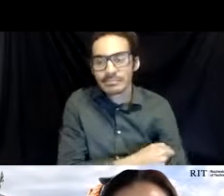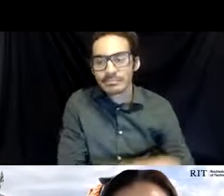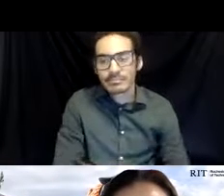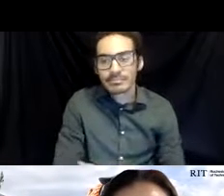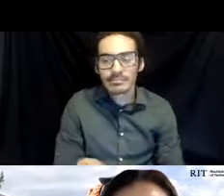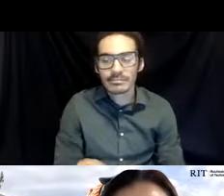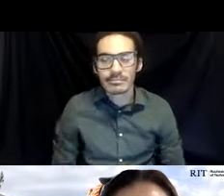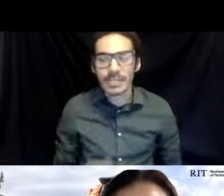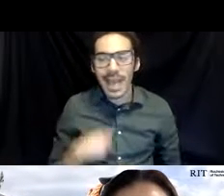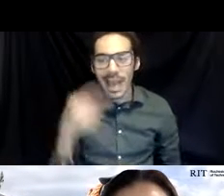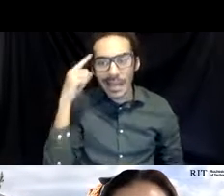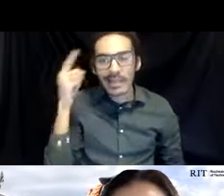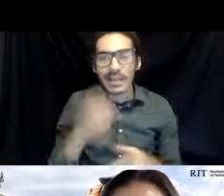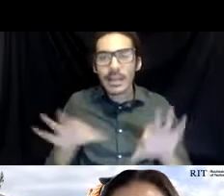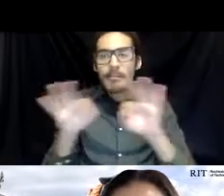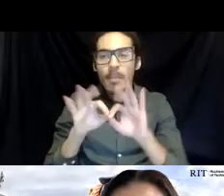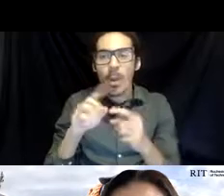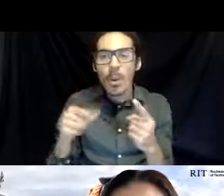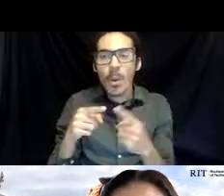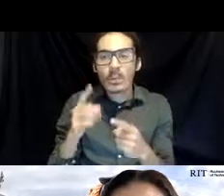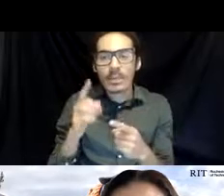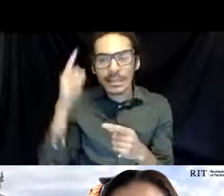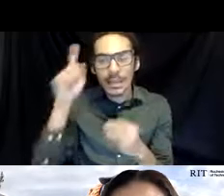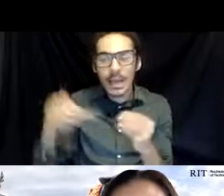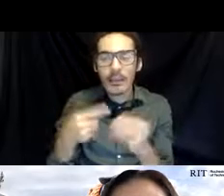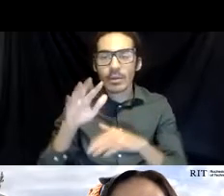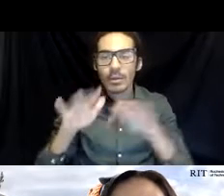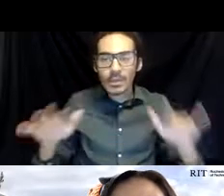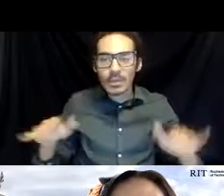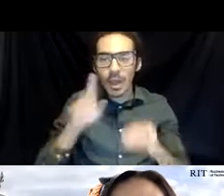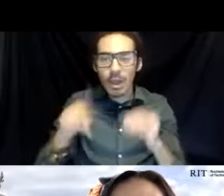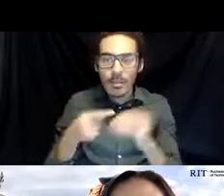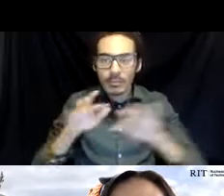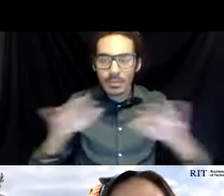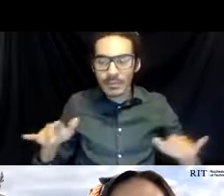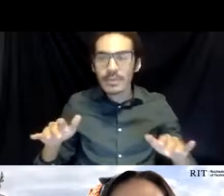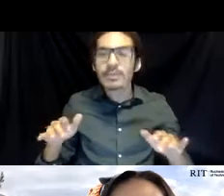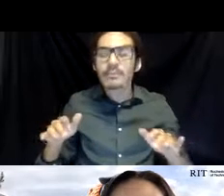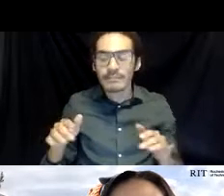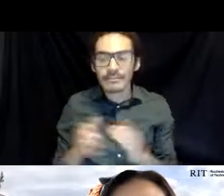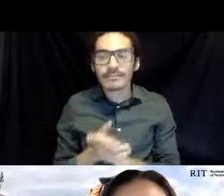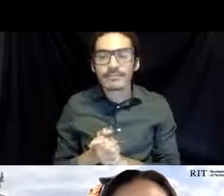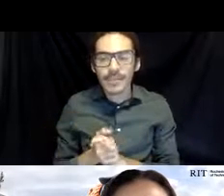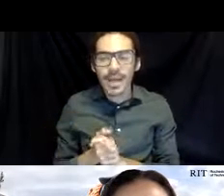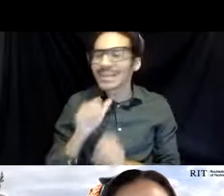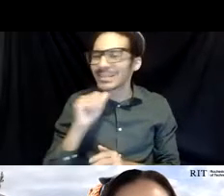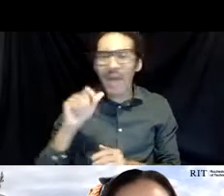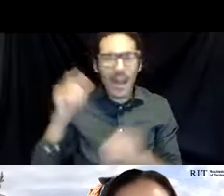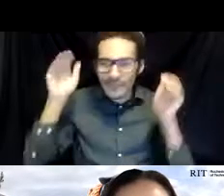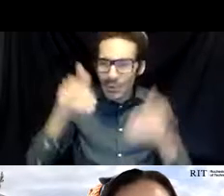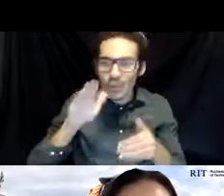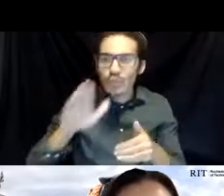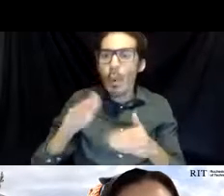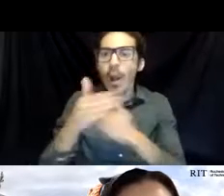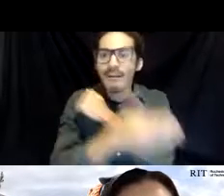And I think it's important whenever we think of diversity or talk about diversity to go beyond the context of your country and the problems that you have in your